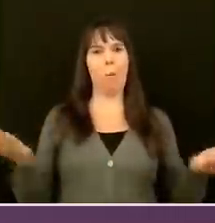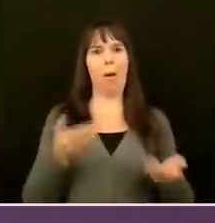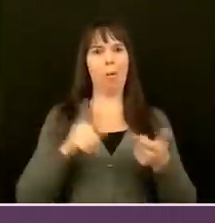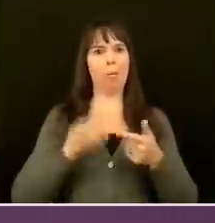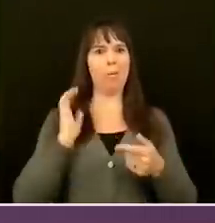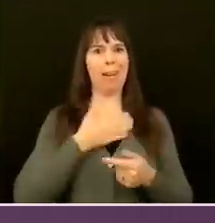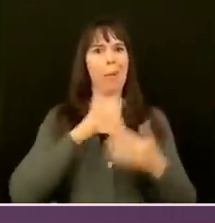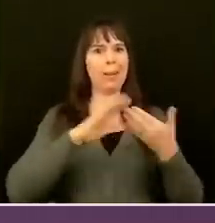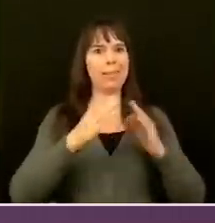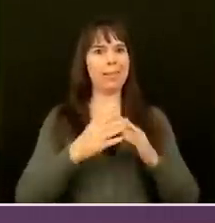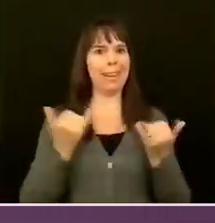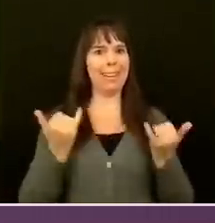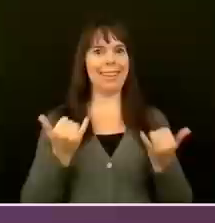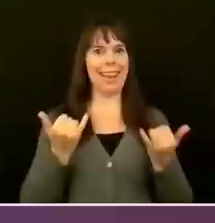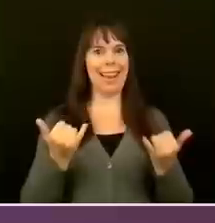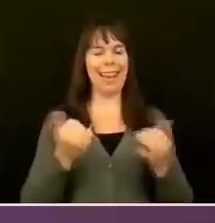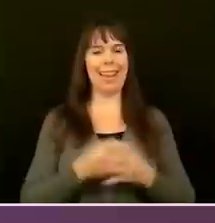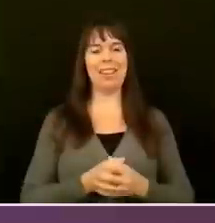city today.